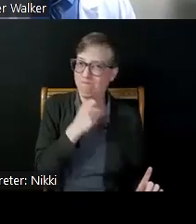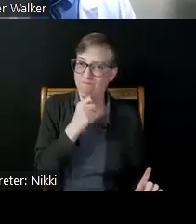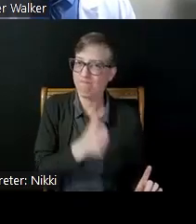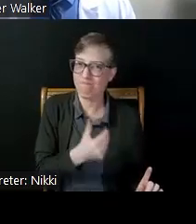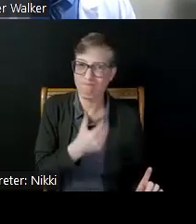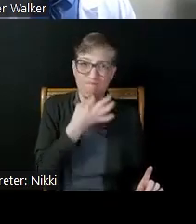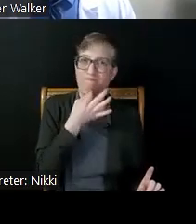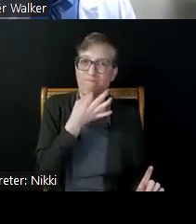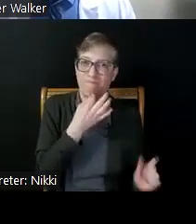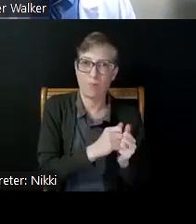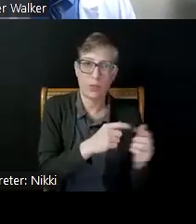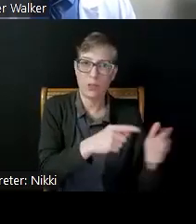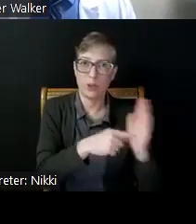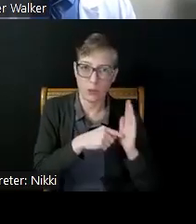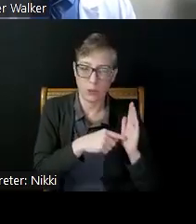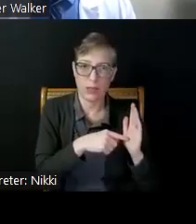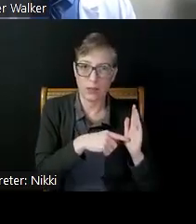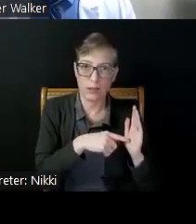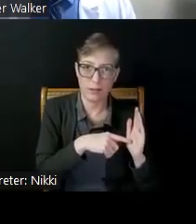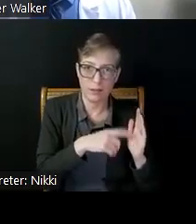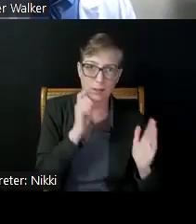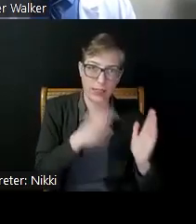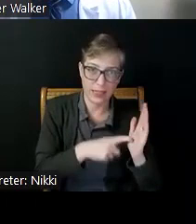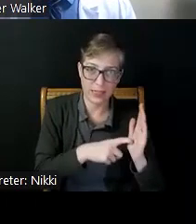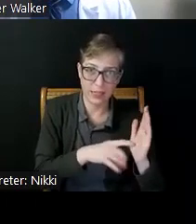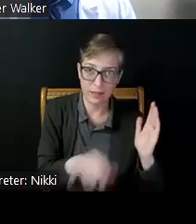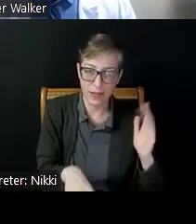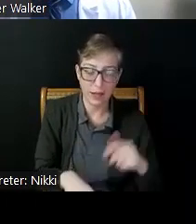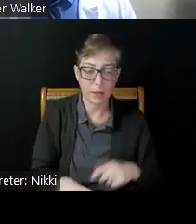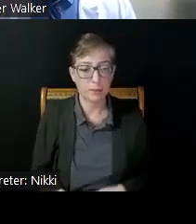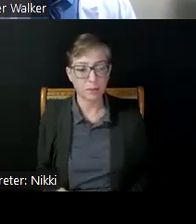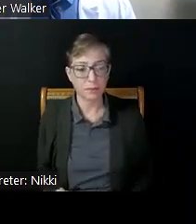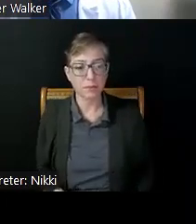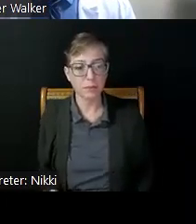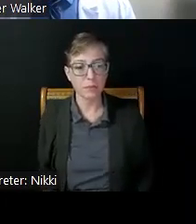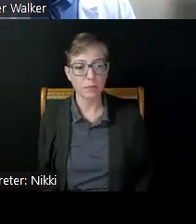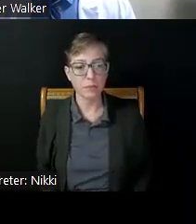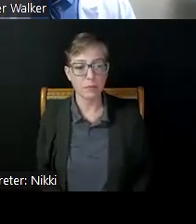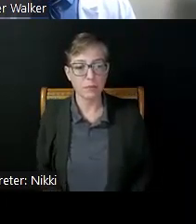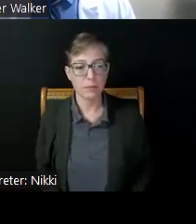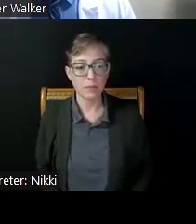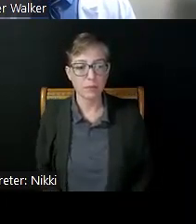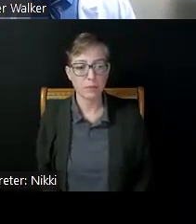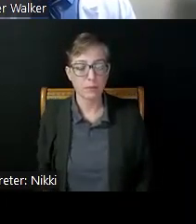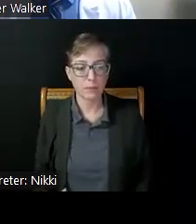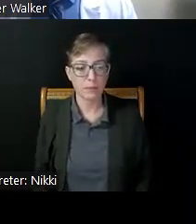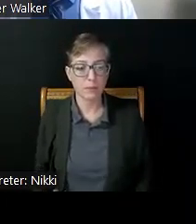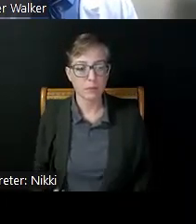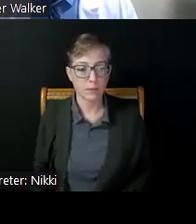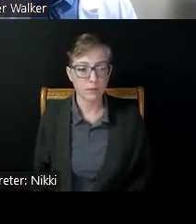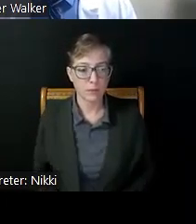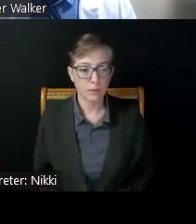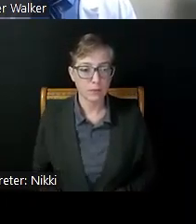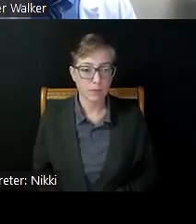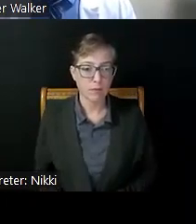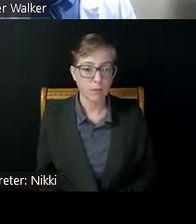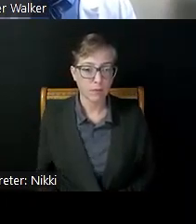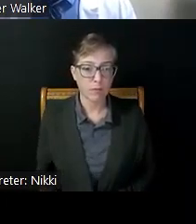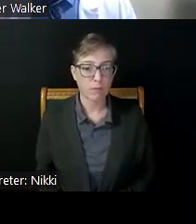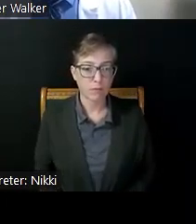numbers are showing us here. That cancer, colonoscopy, and FIT test are